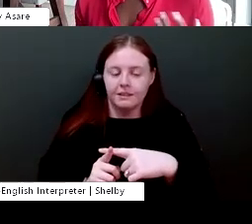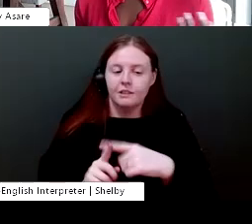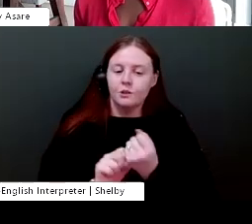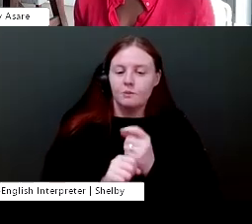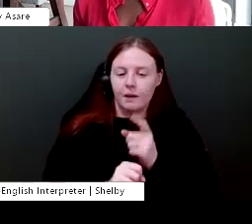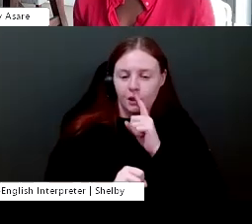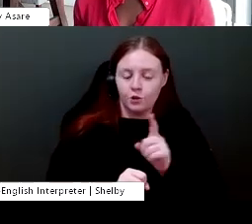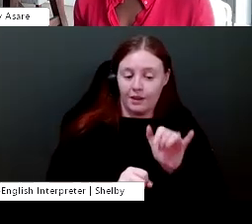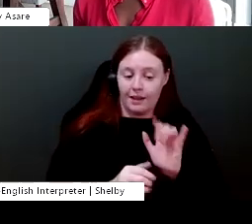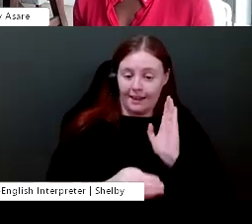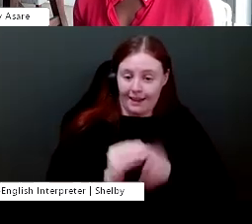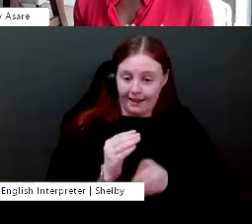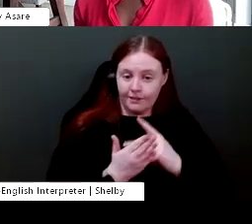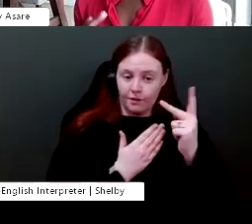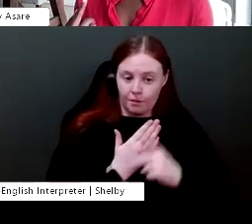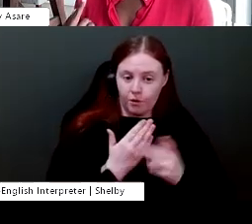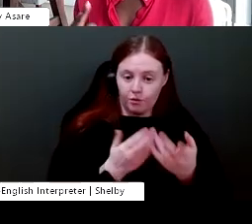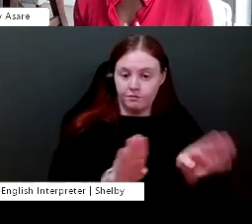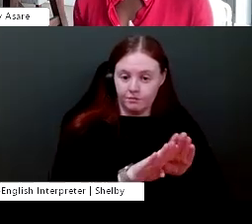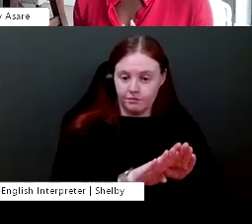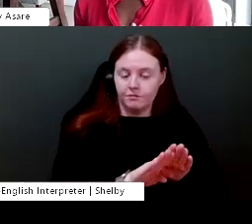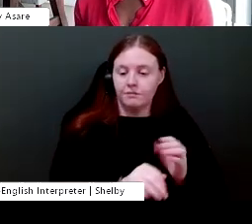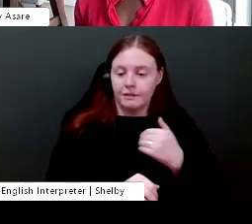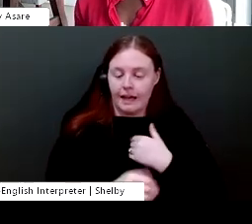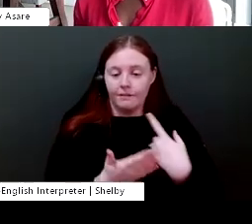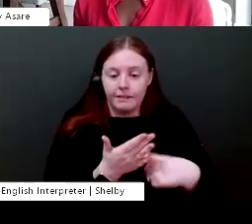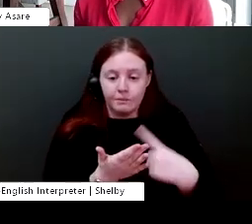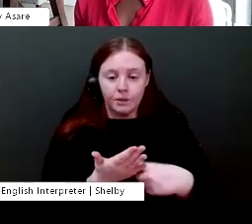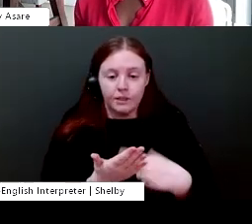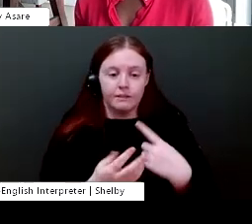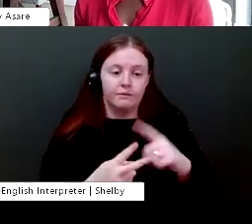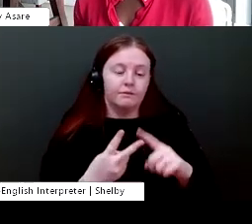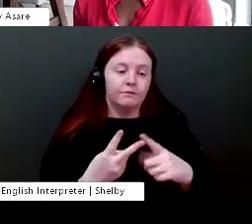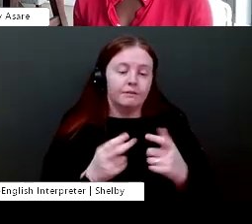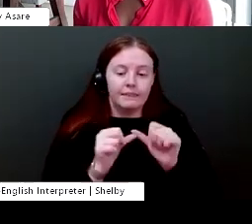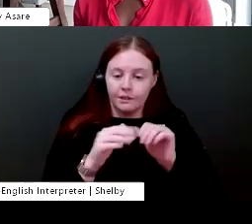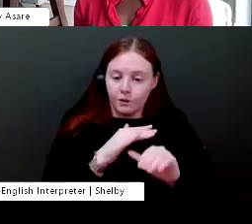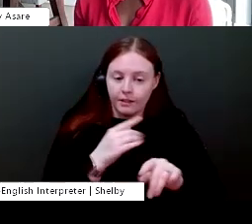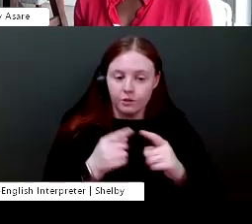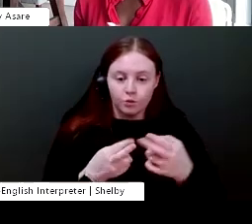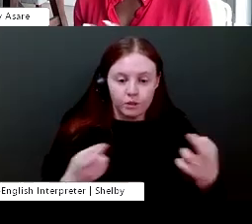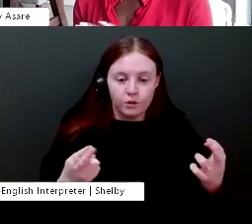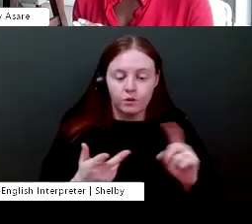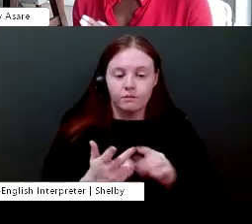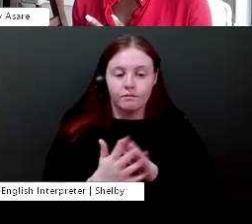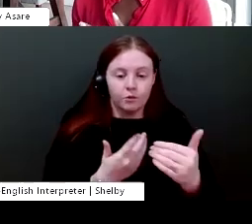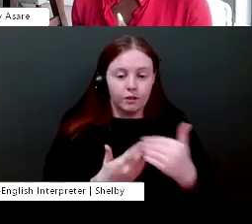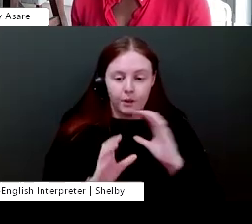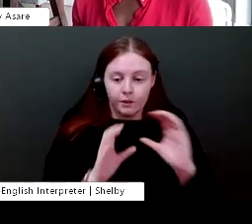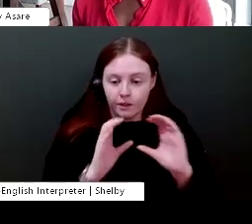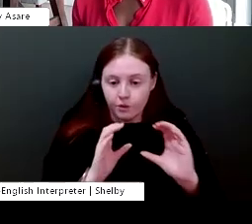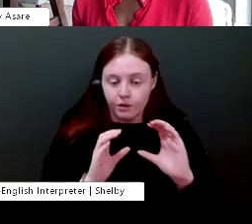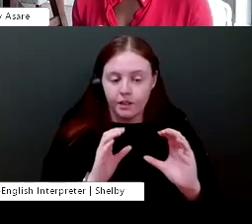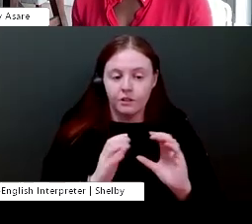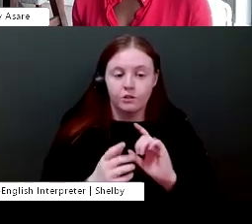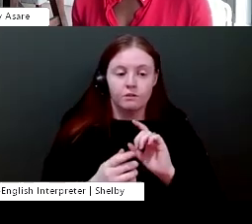a structured debrief, there's continued access to resources, transparent communication, and pathways to peer support